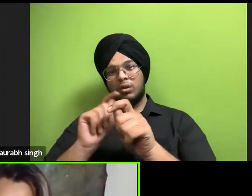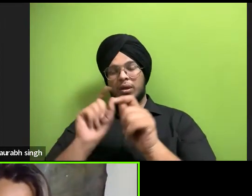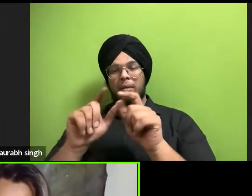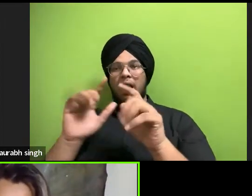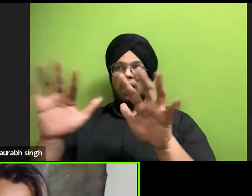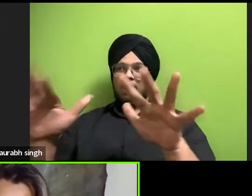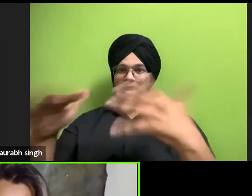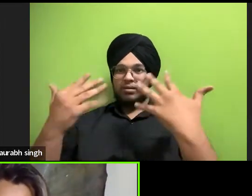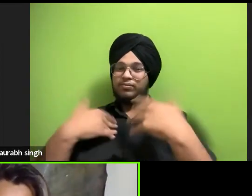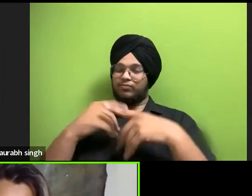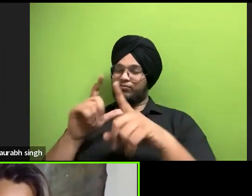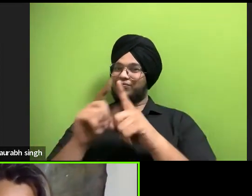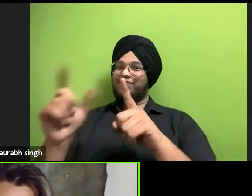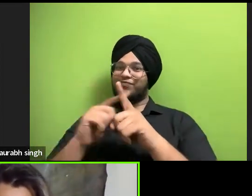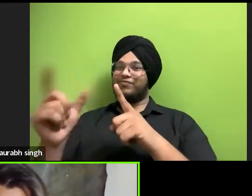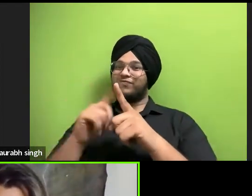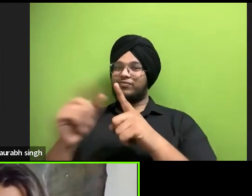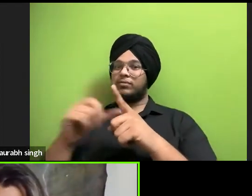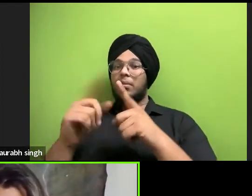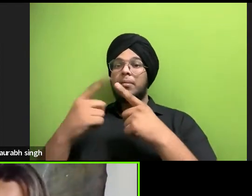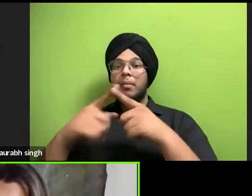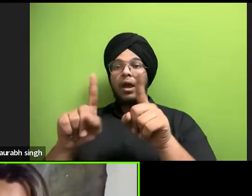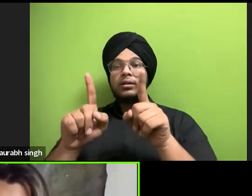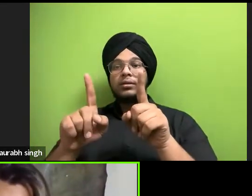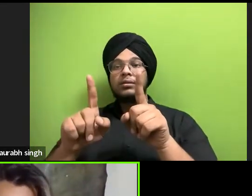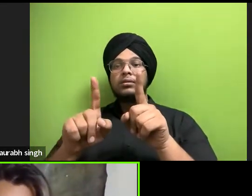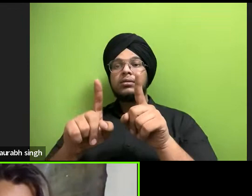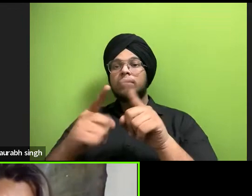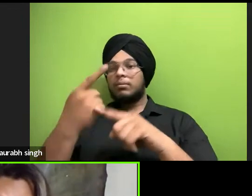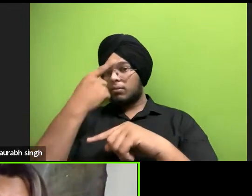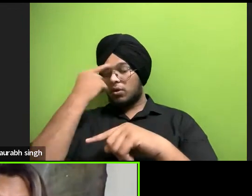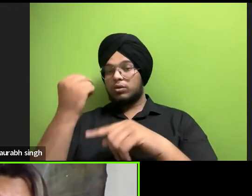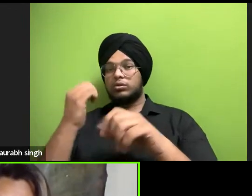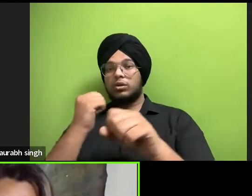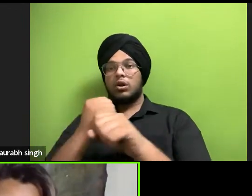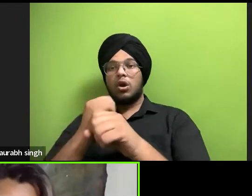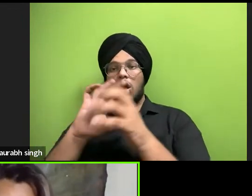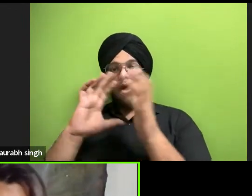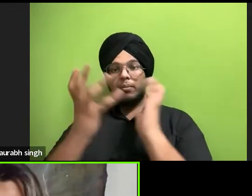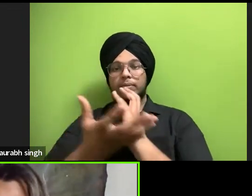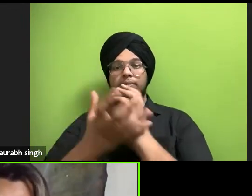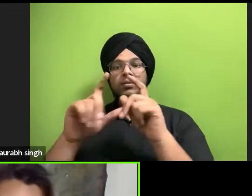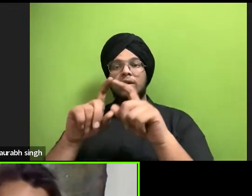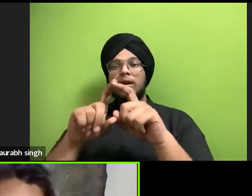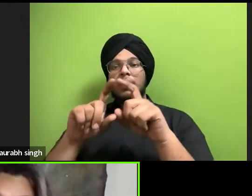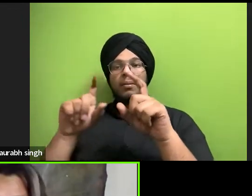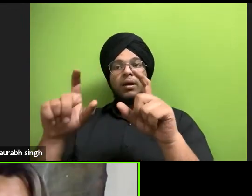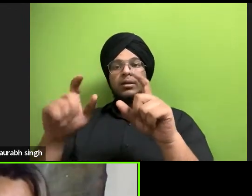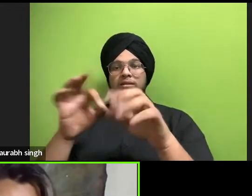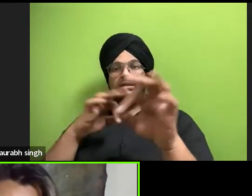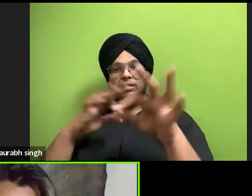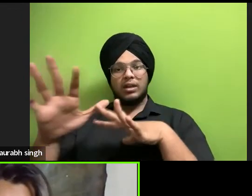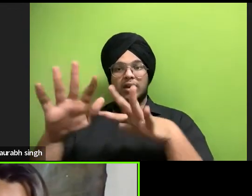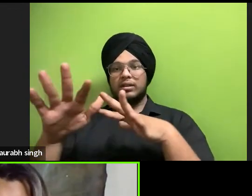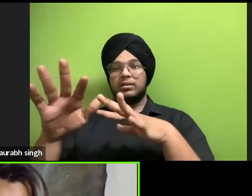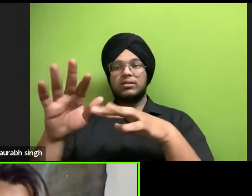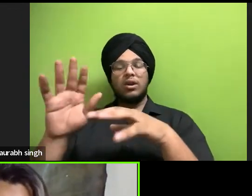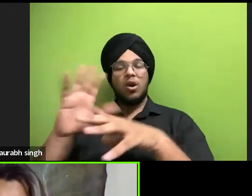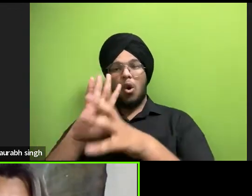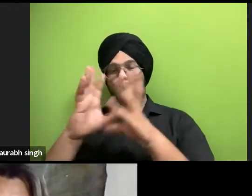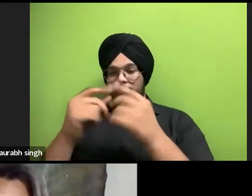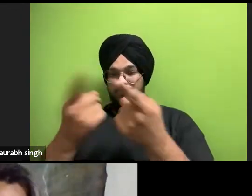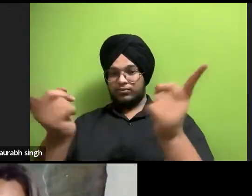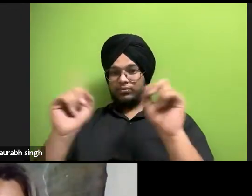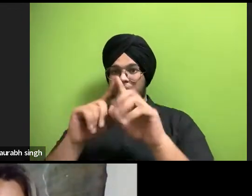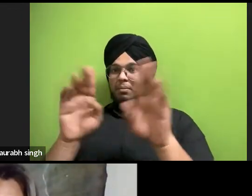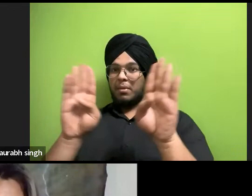but I think it was, because of COVID, we were a city where all the borders were closed.